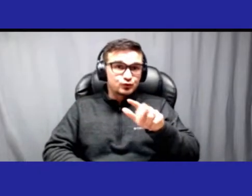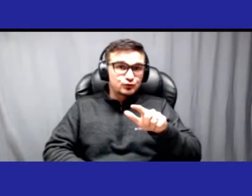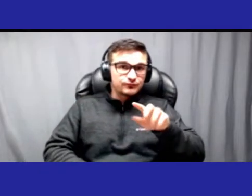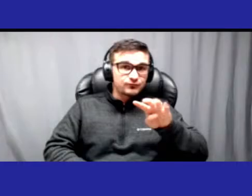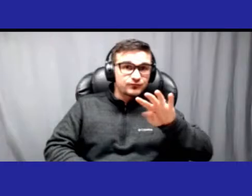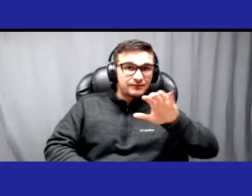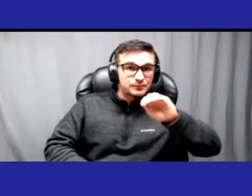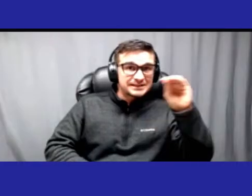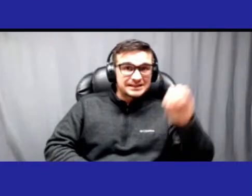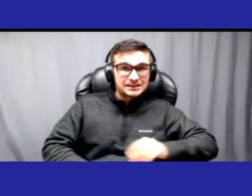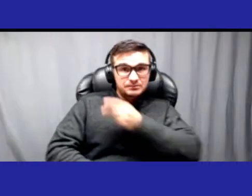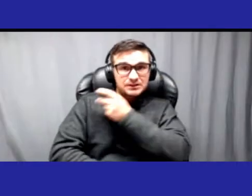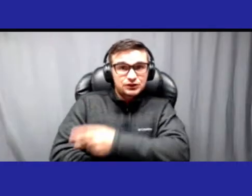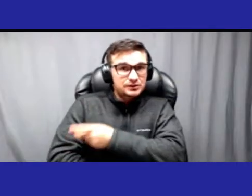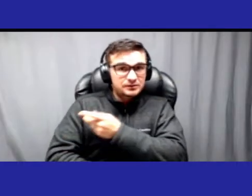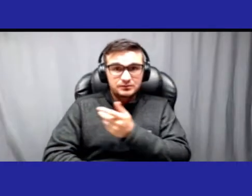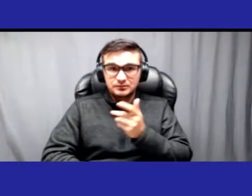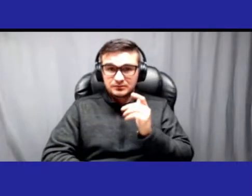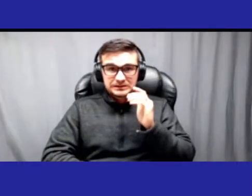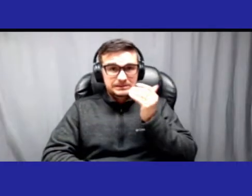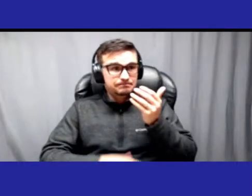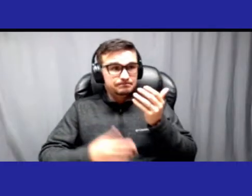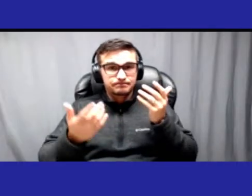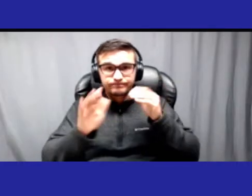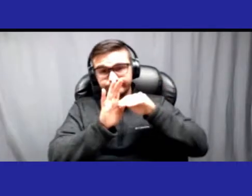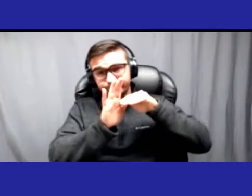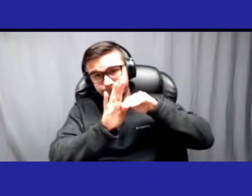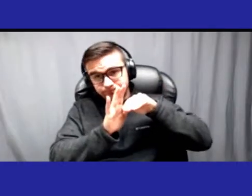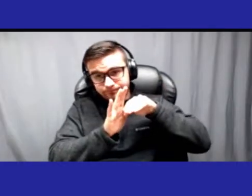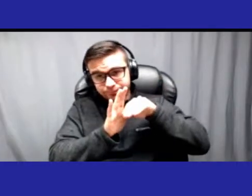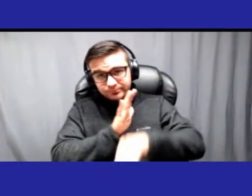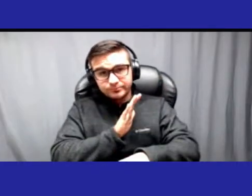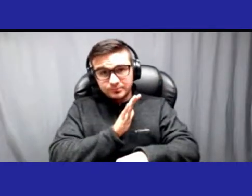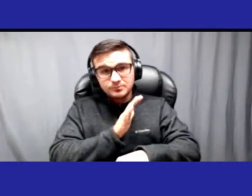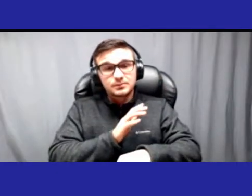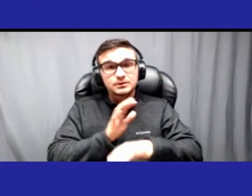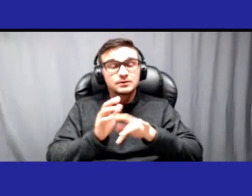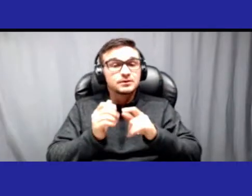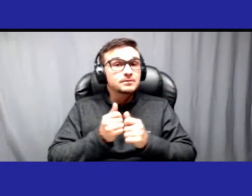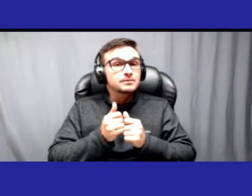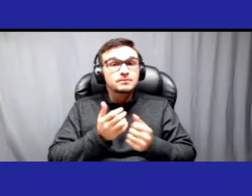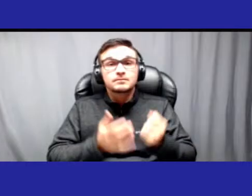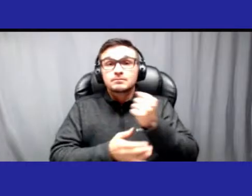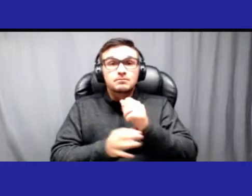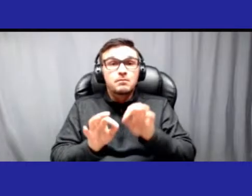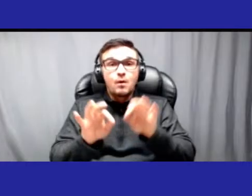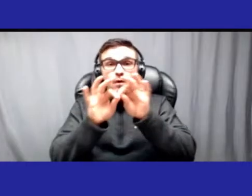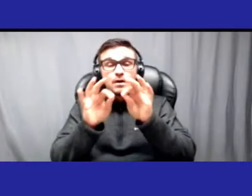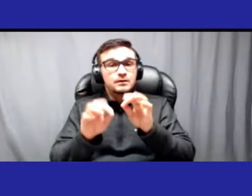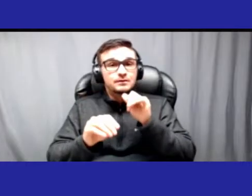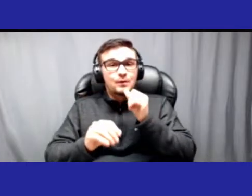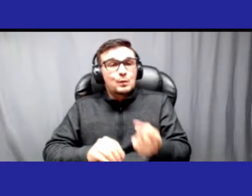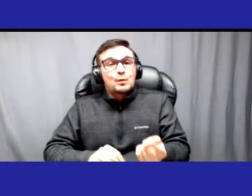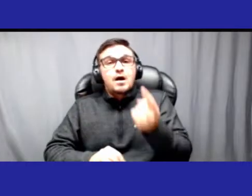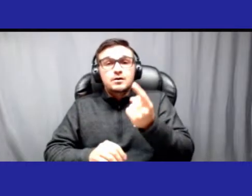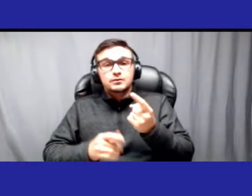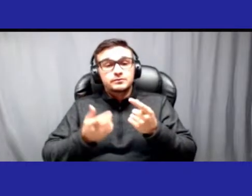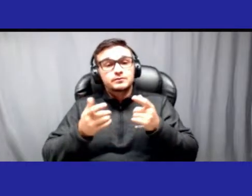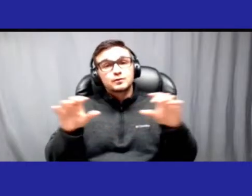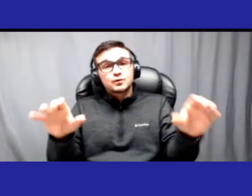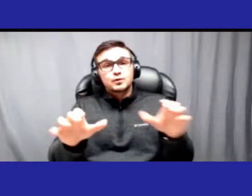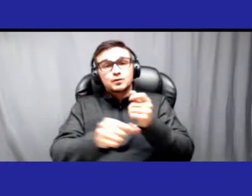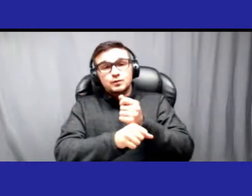other direction but down. I think the most important thing I'll tell you is that there's no one thing we did to cause what happened on the right-hand side.